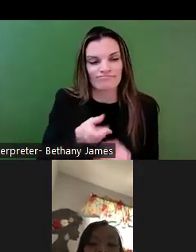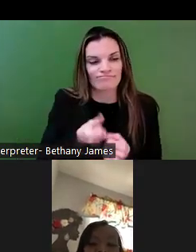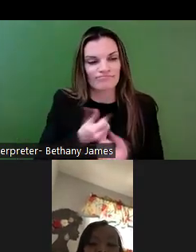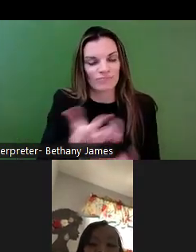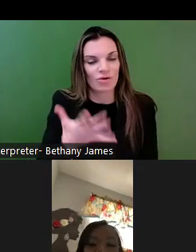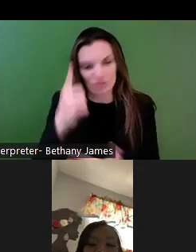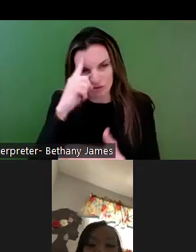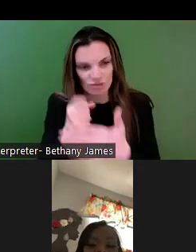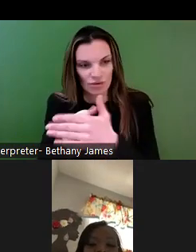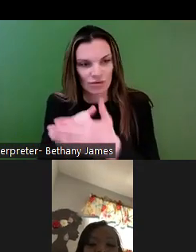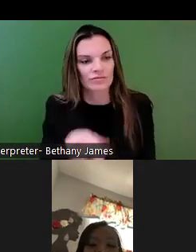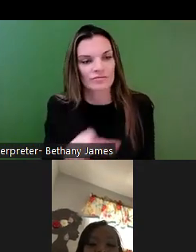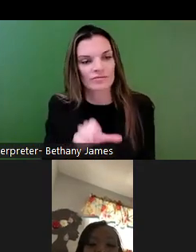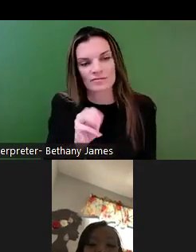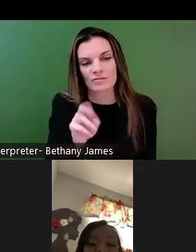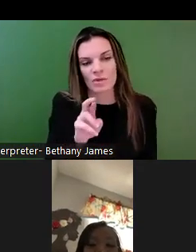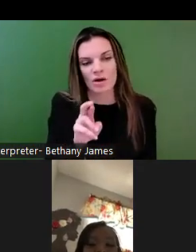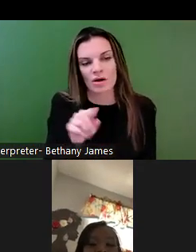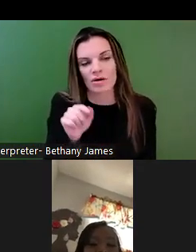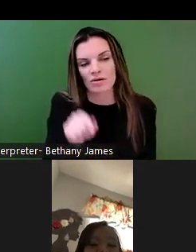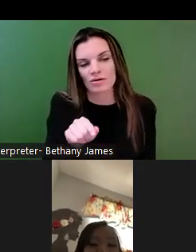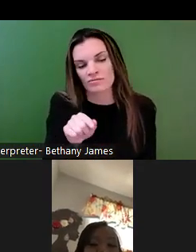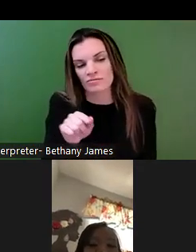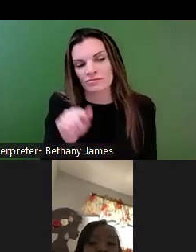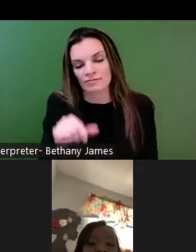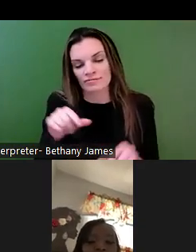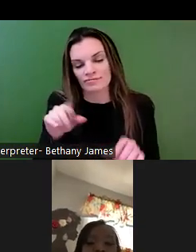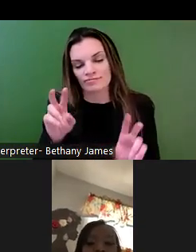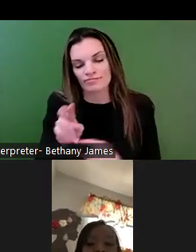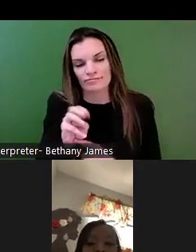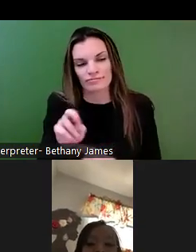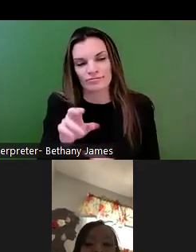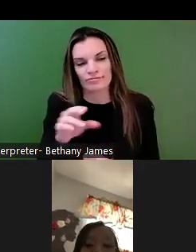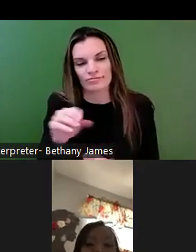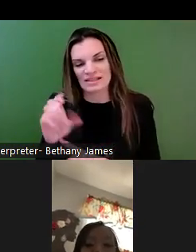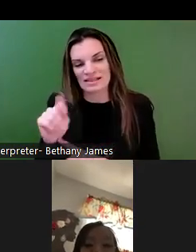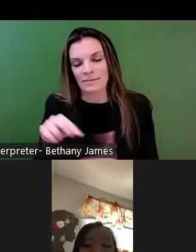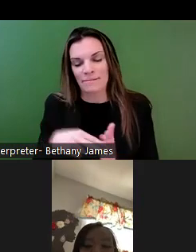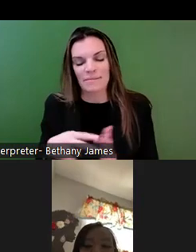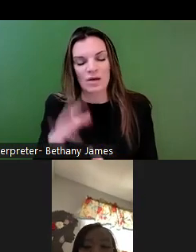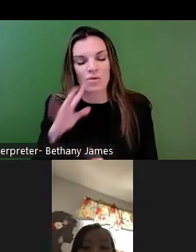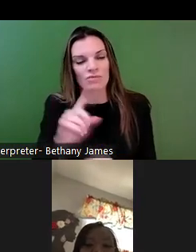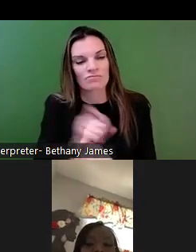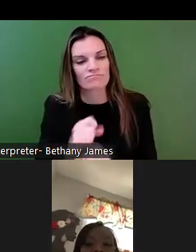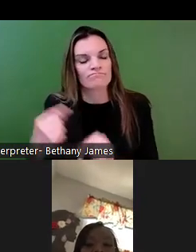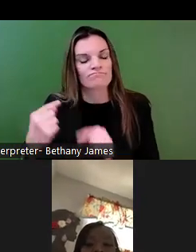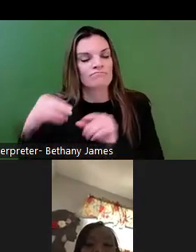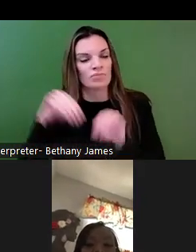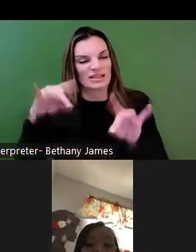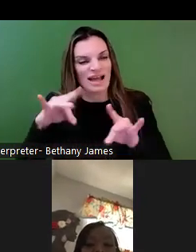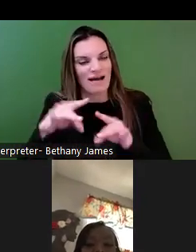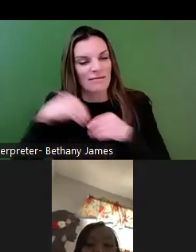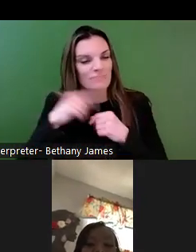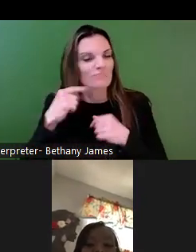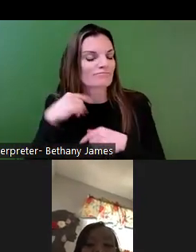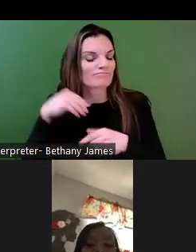MR angiogram or a CT angiogram, and that's just a testing where they inject dye directly into the arteries to see where the clot is. Also, another thing you